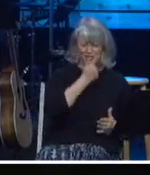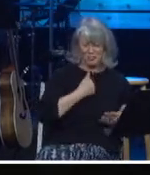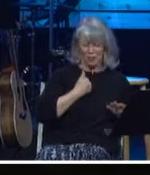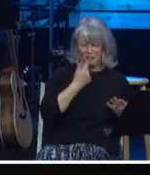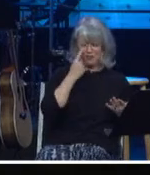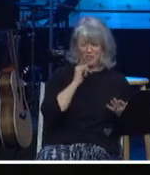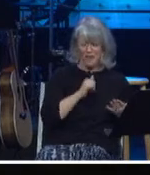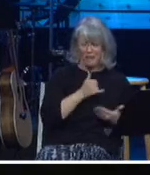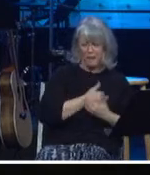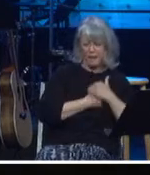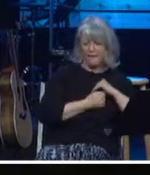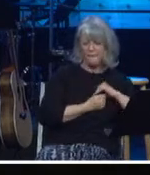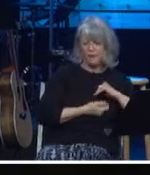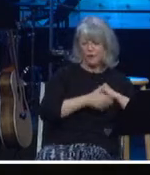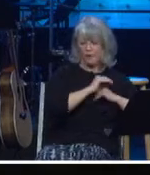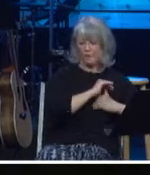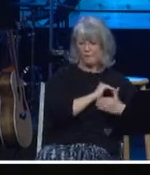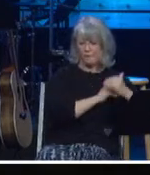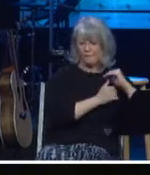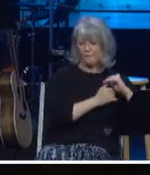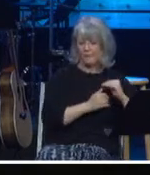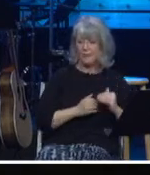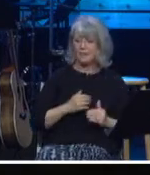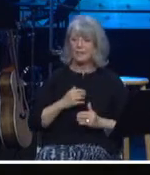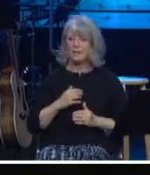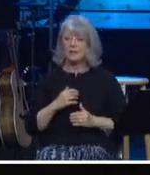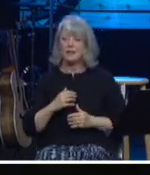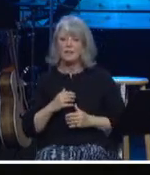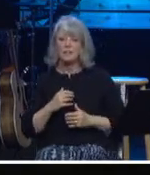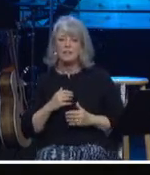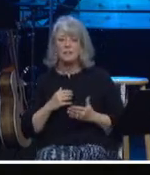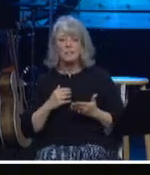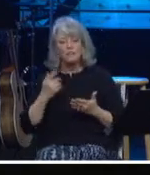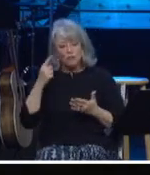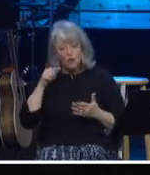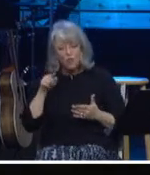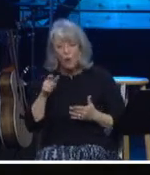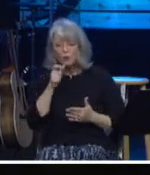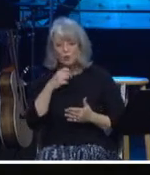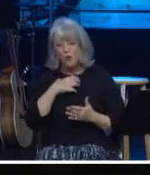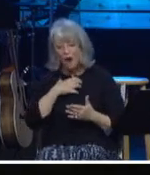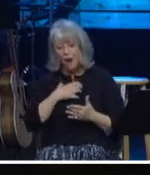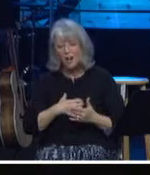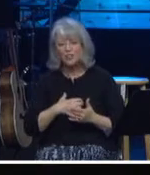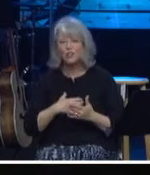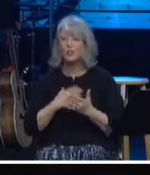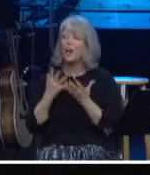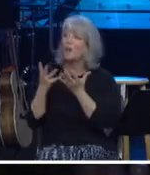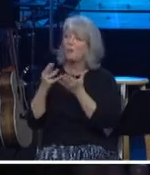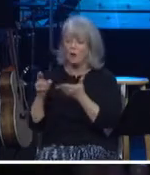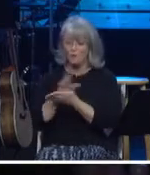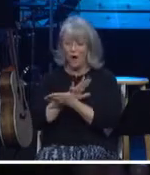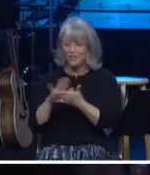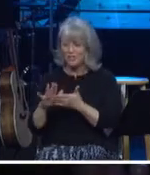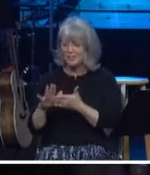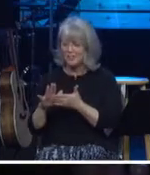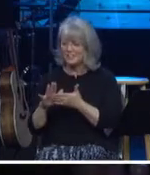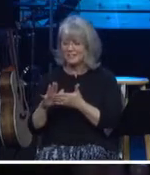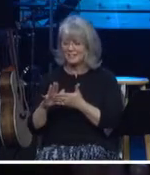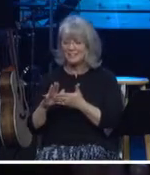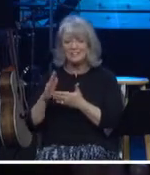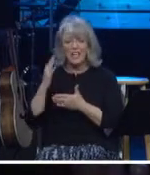The gospel of Christ is for the one who hungers and thirsts for righteousness. They know they need a righteousness outside